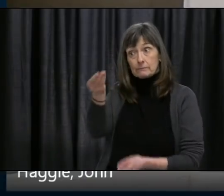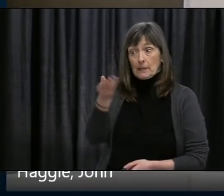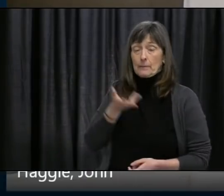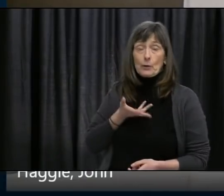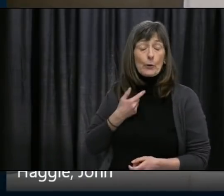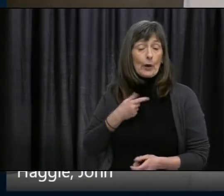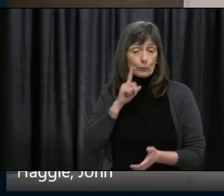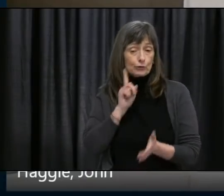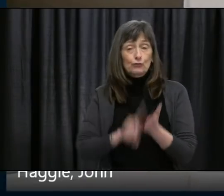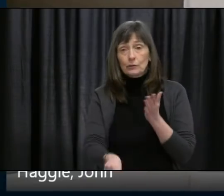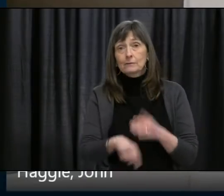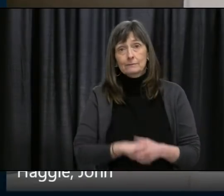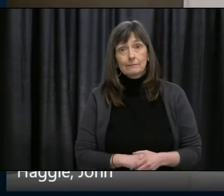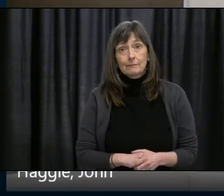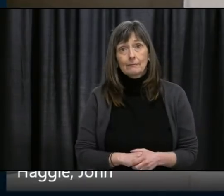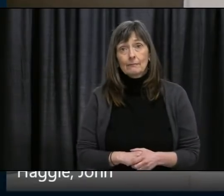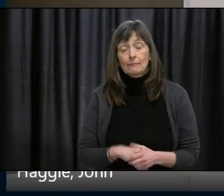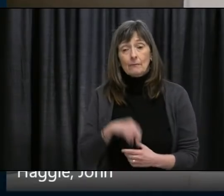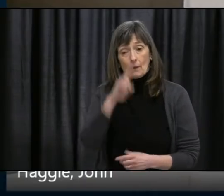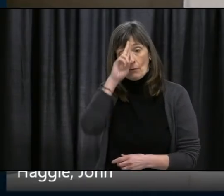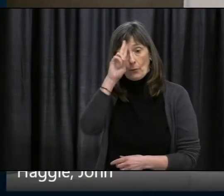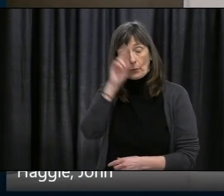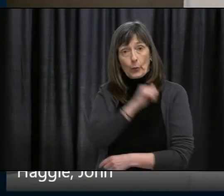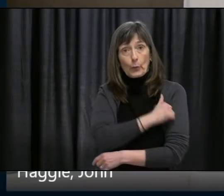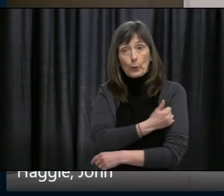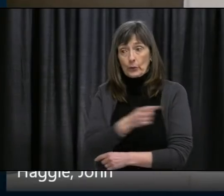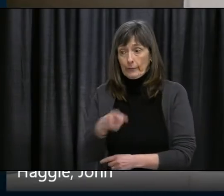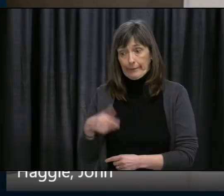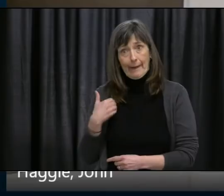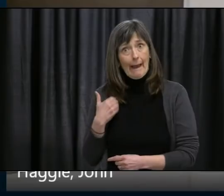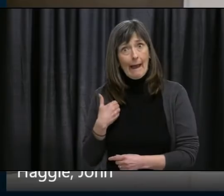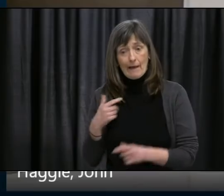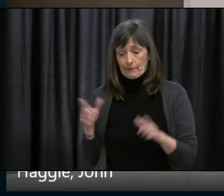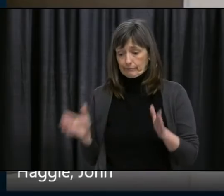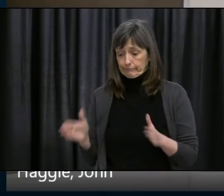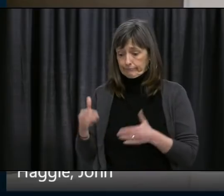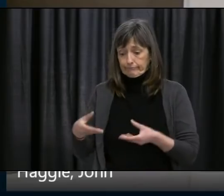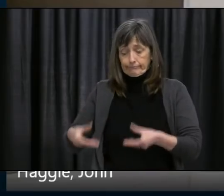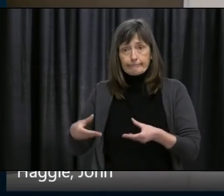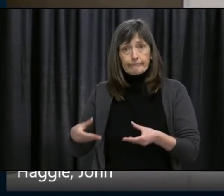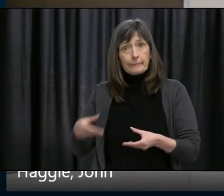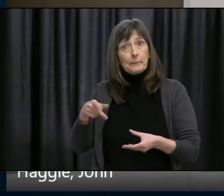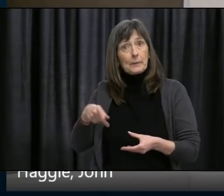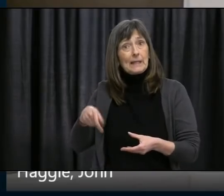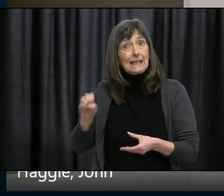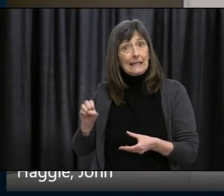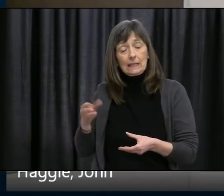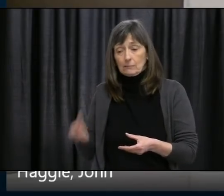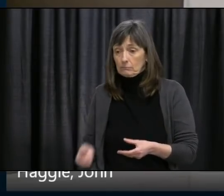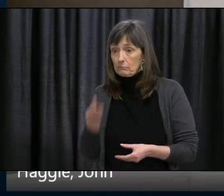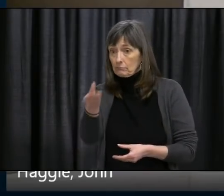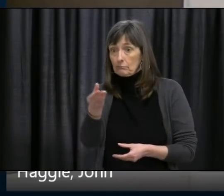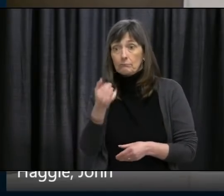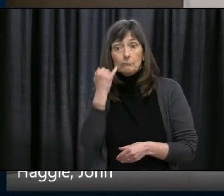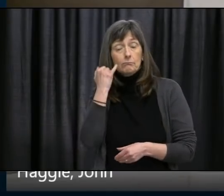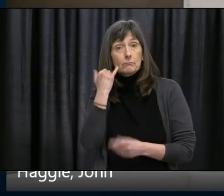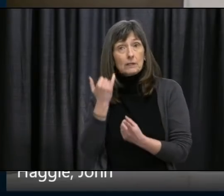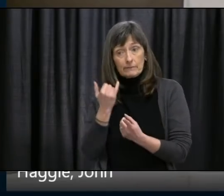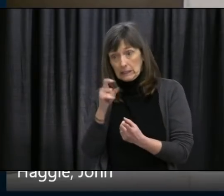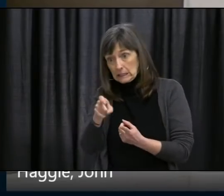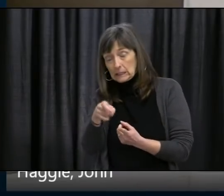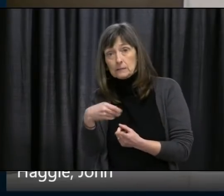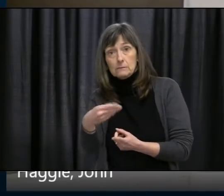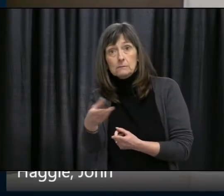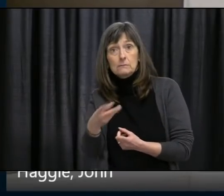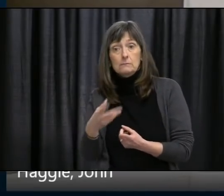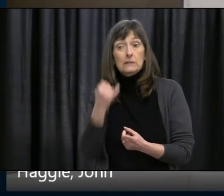look into that. But the RHAs have kits available for those private operators whose own supply chain has